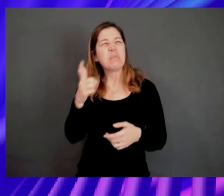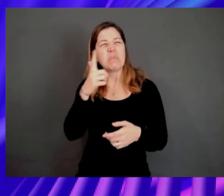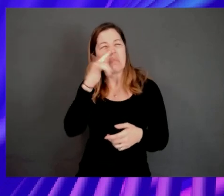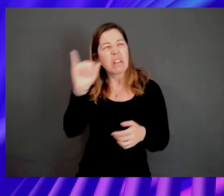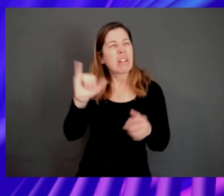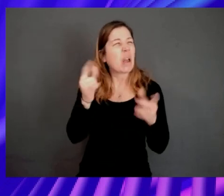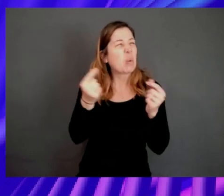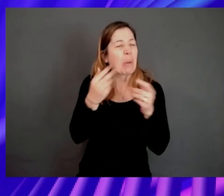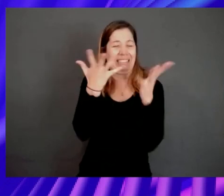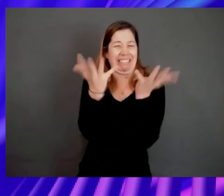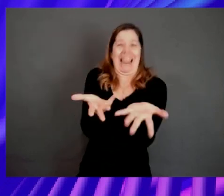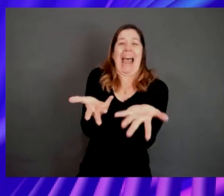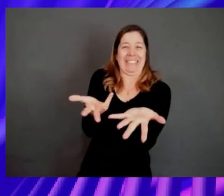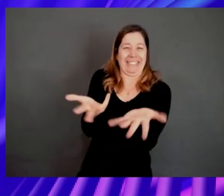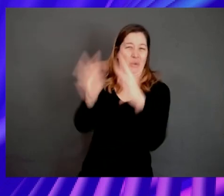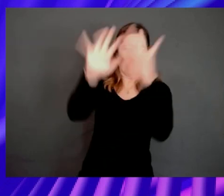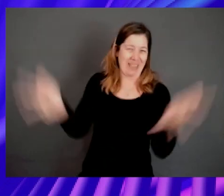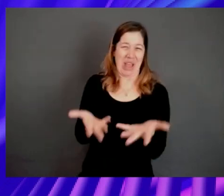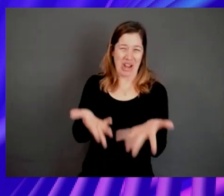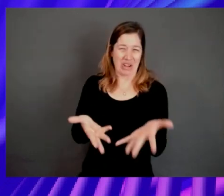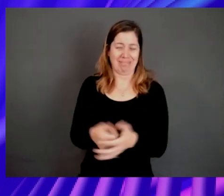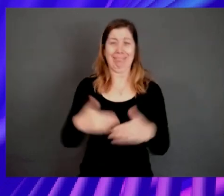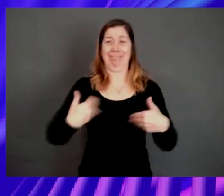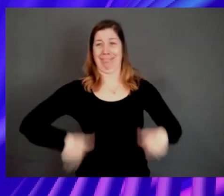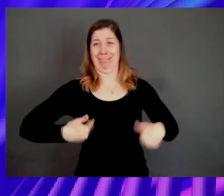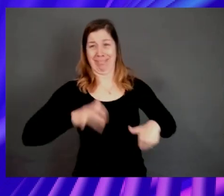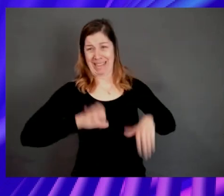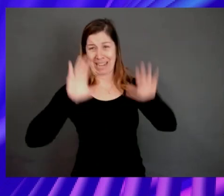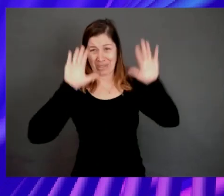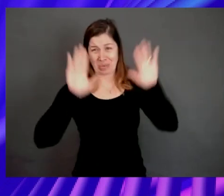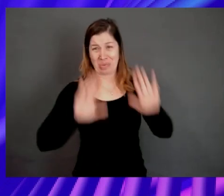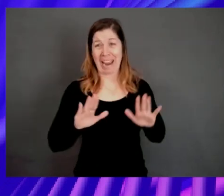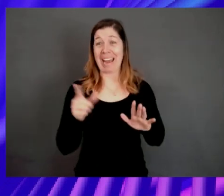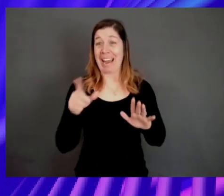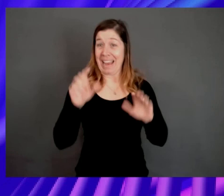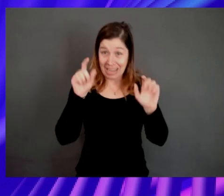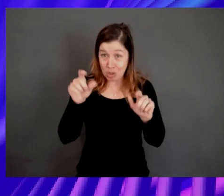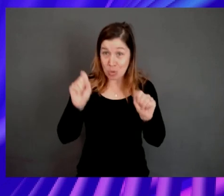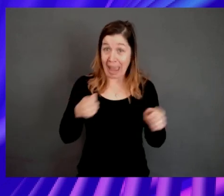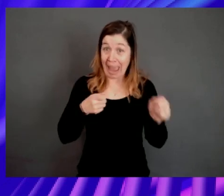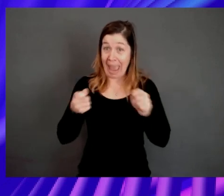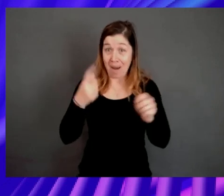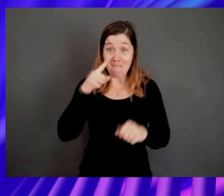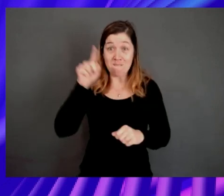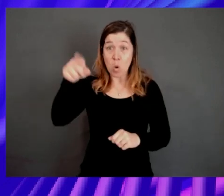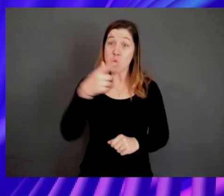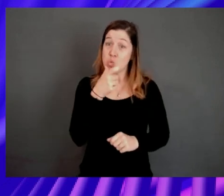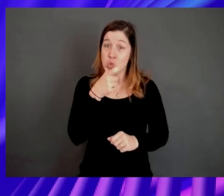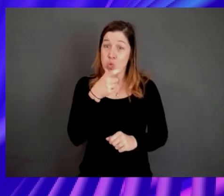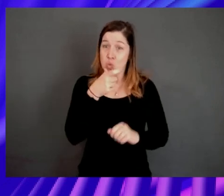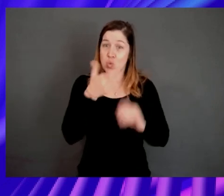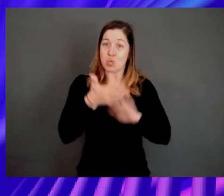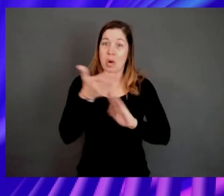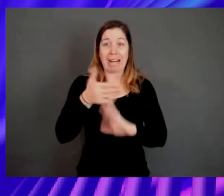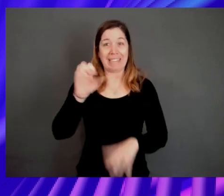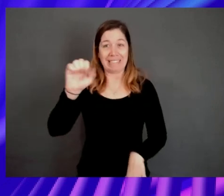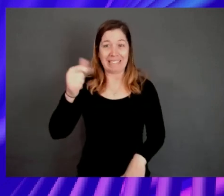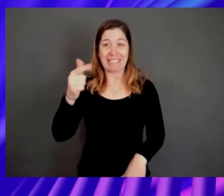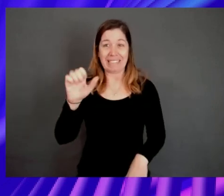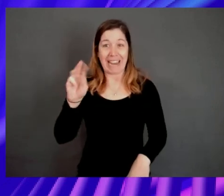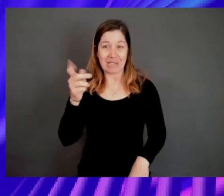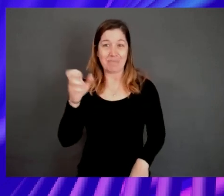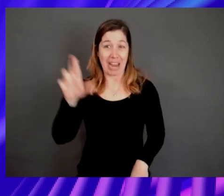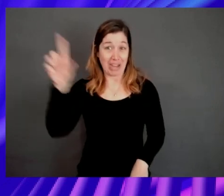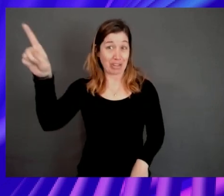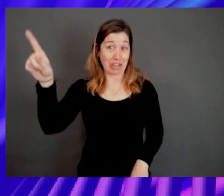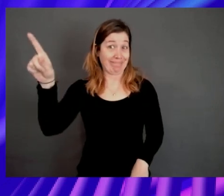use. Yeah, that's great, and it's handled for you too by SageMaker, which is even better for me. Yes, I